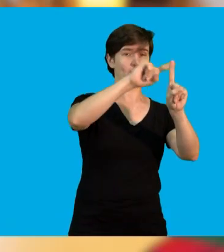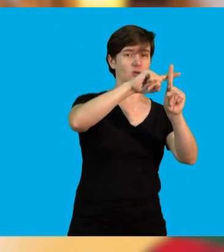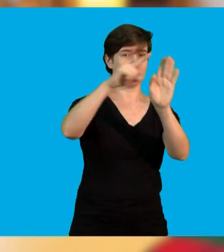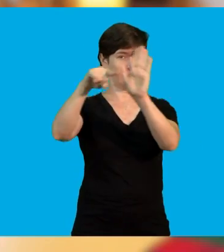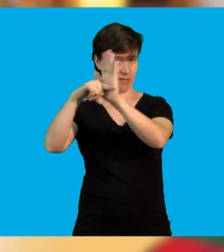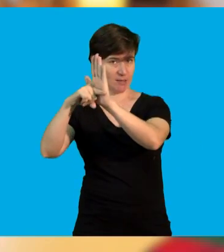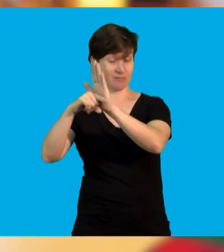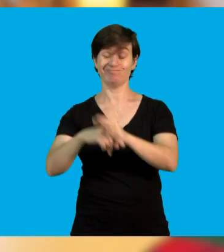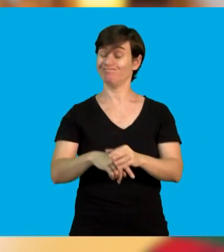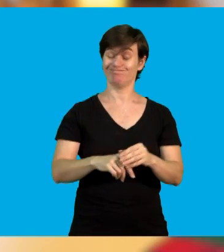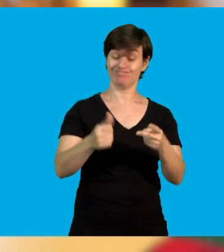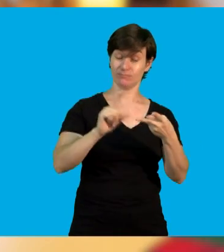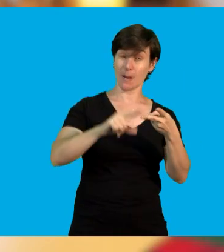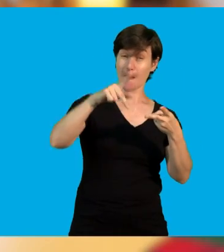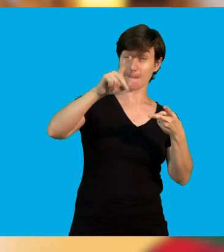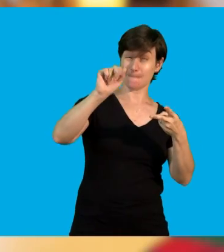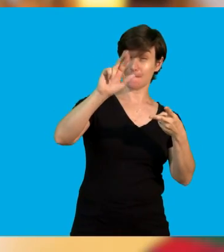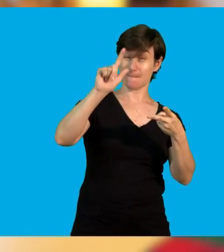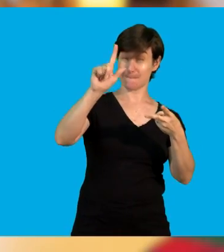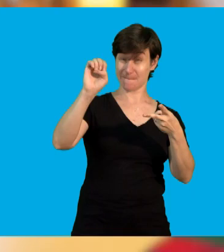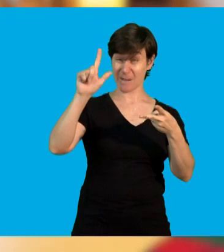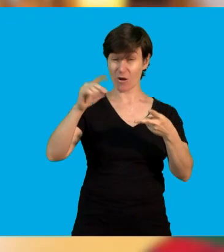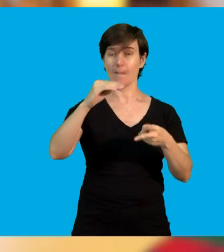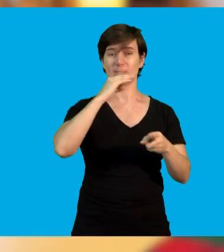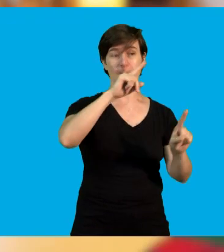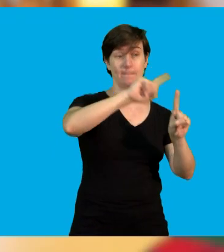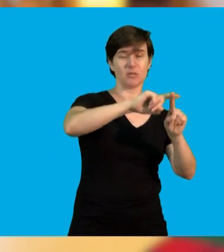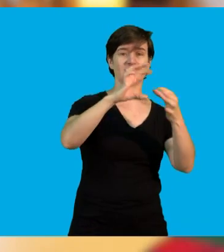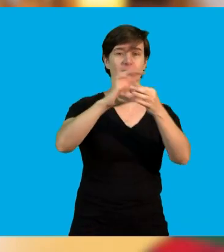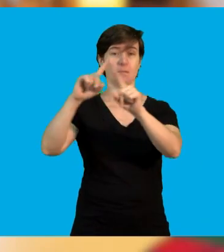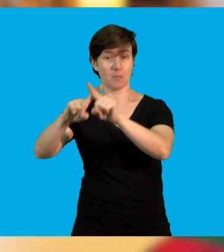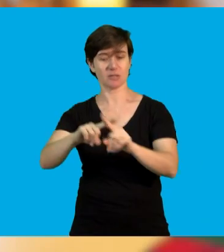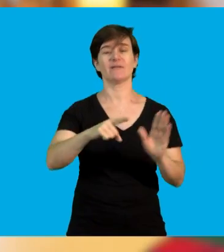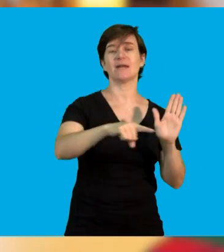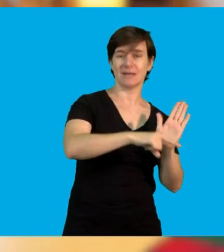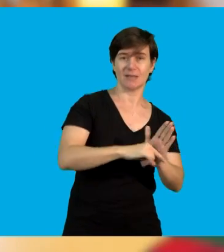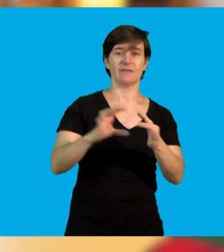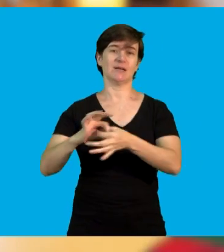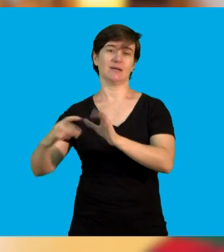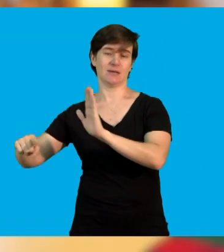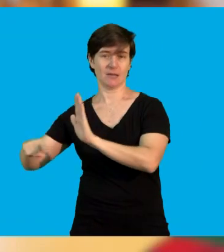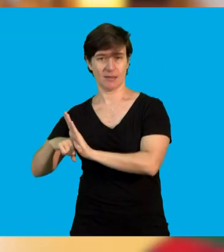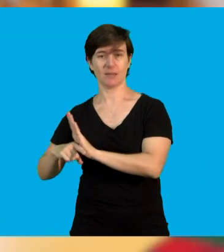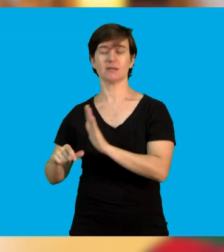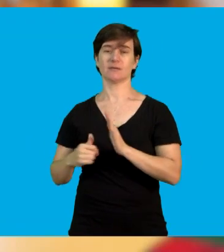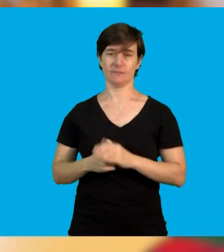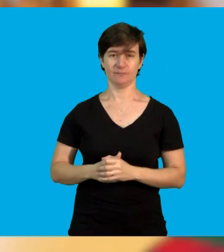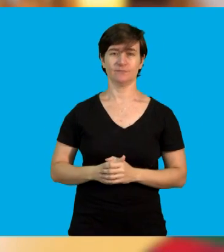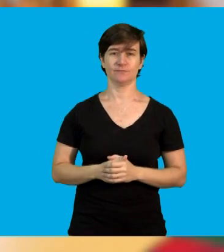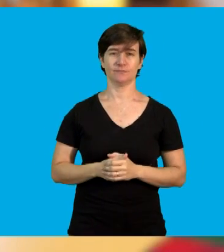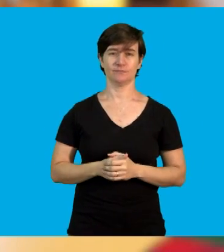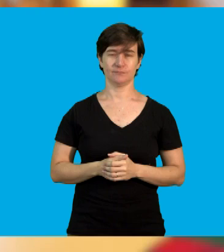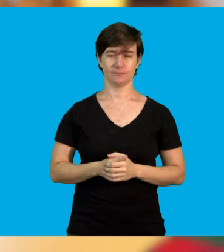of a different cell. And then in this case, the positive pole is connected to a positive pole of a different cell. And again, the negative pole